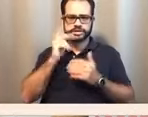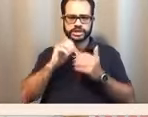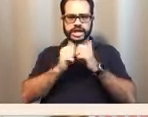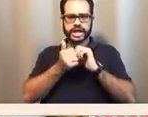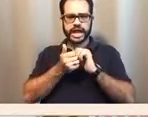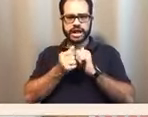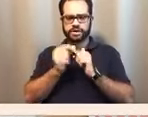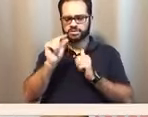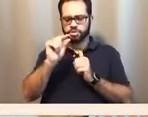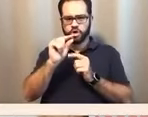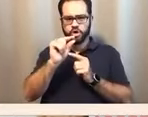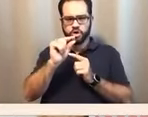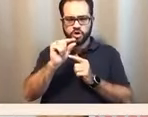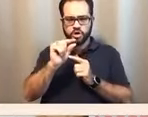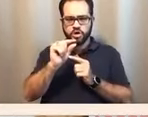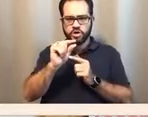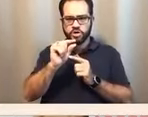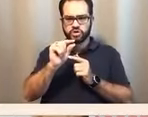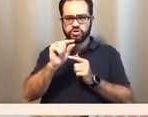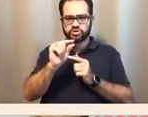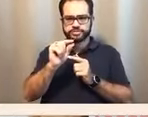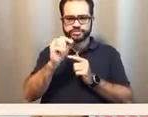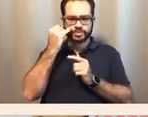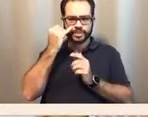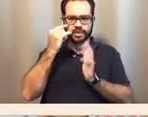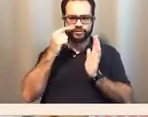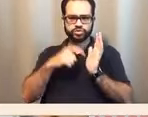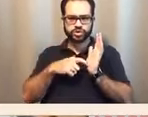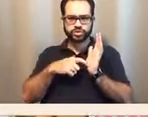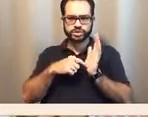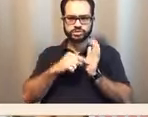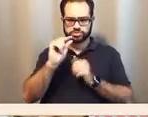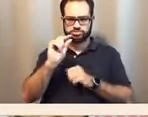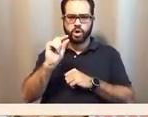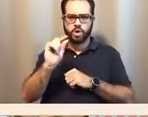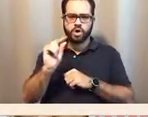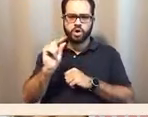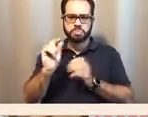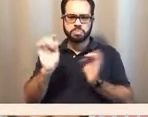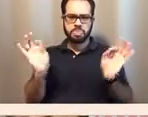wedge, right here, if you notice, small things.